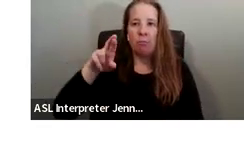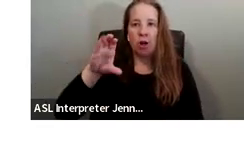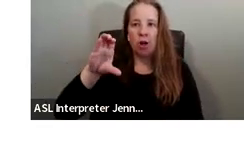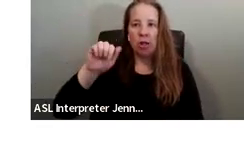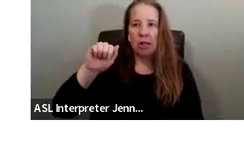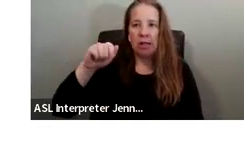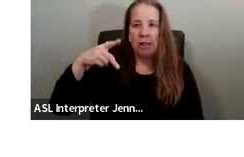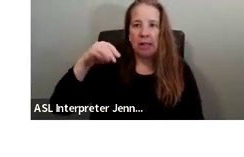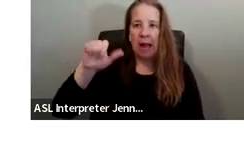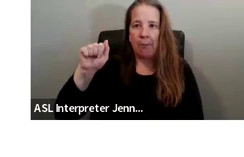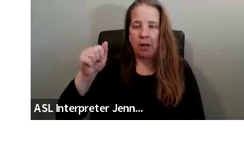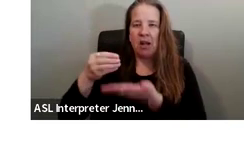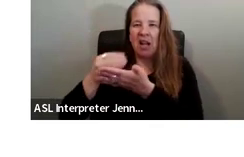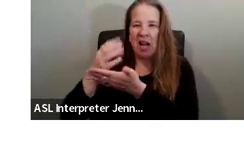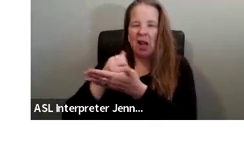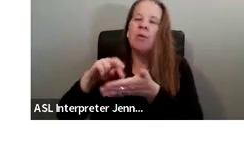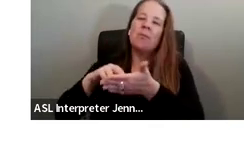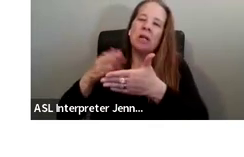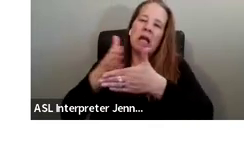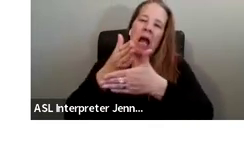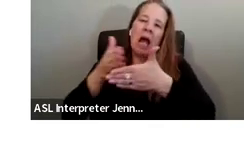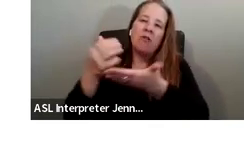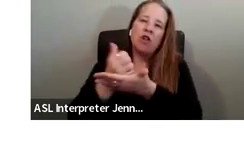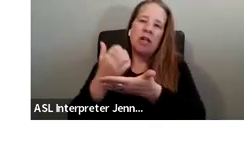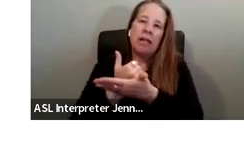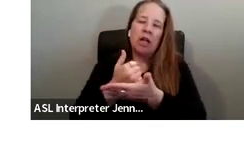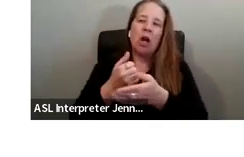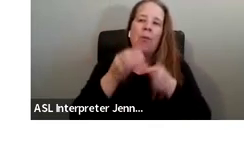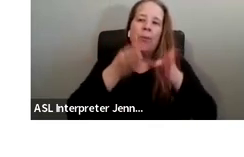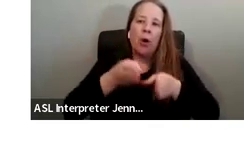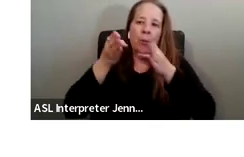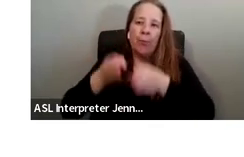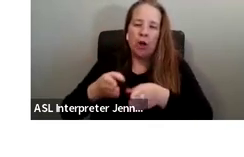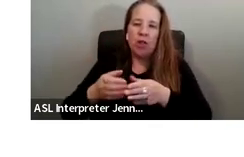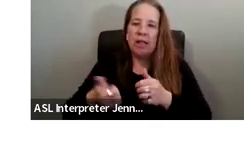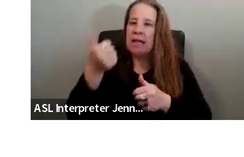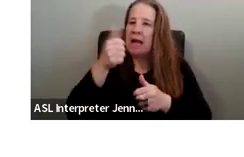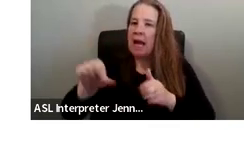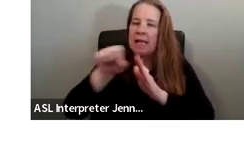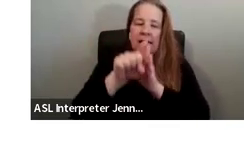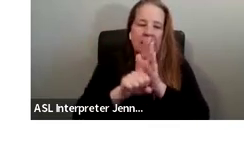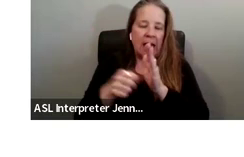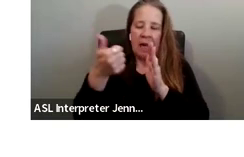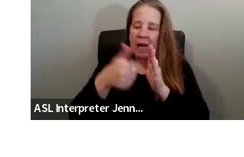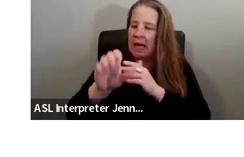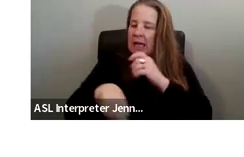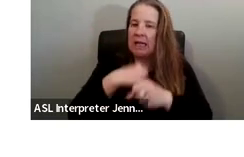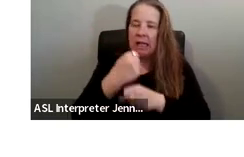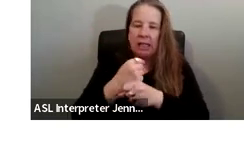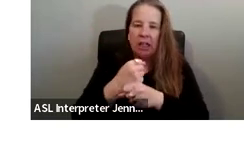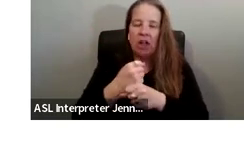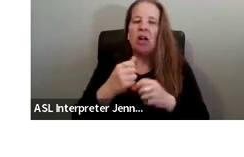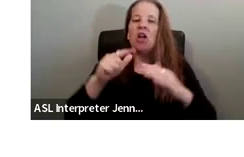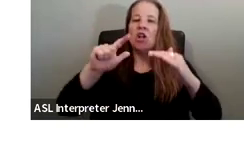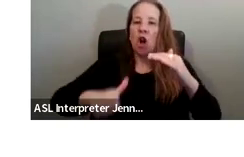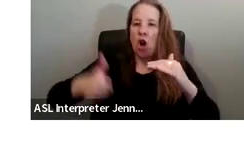capita income is really the average income earned per person in any given state in a specified year that's lower than the